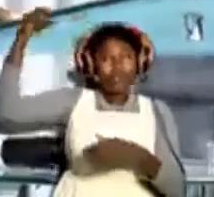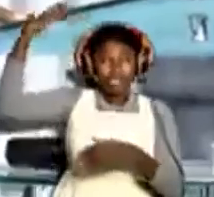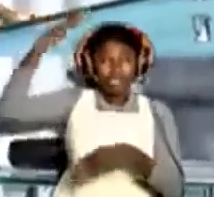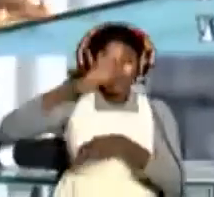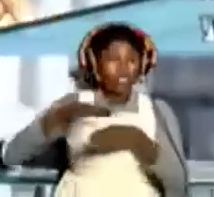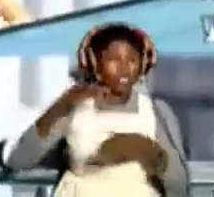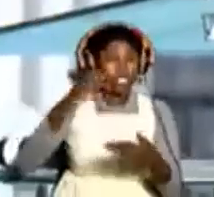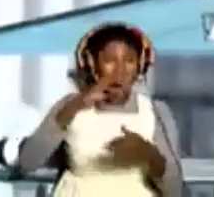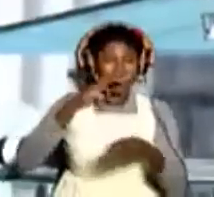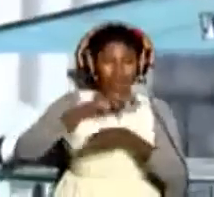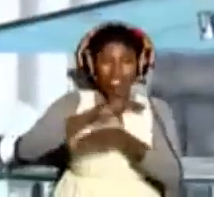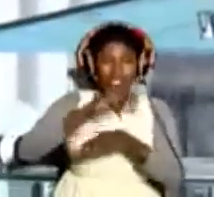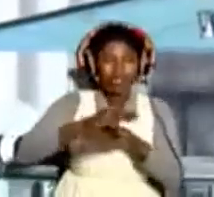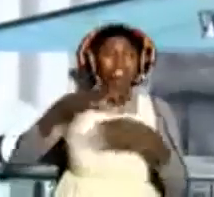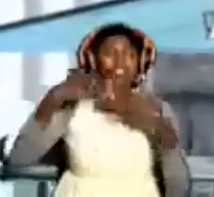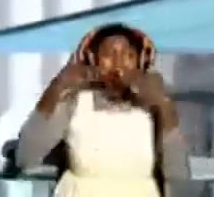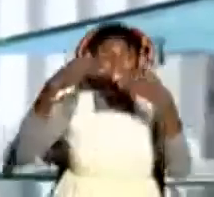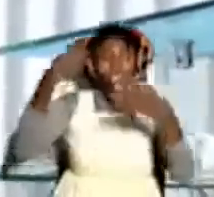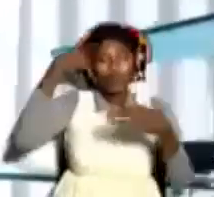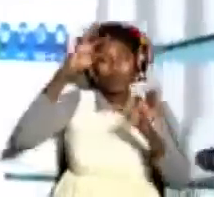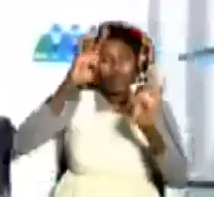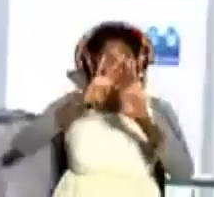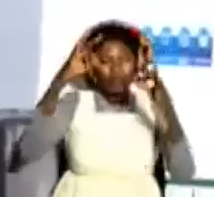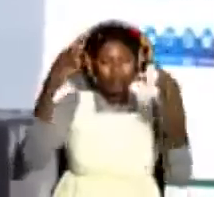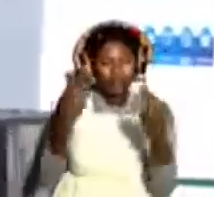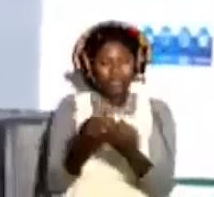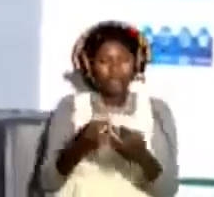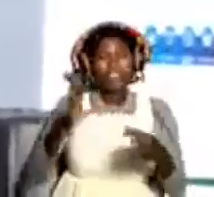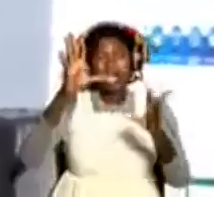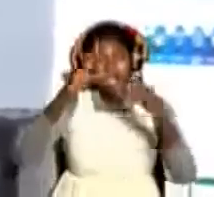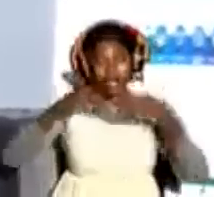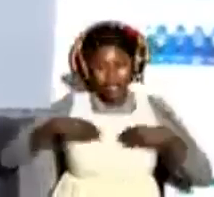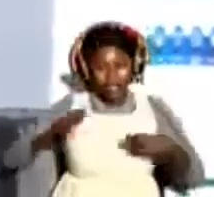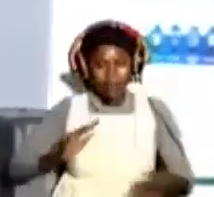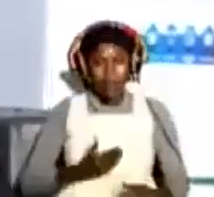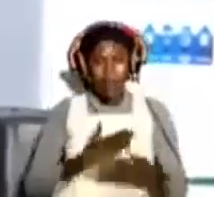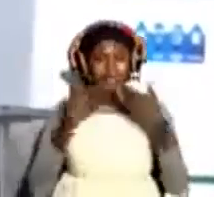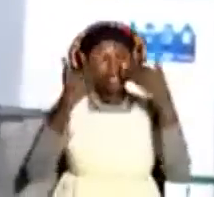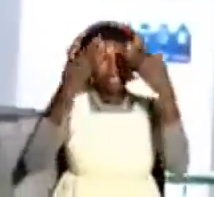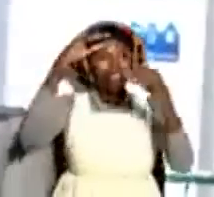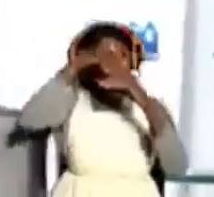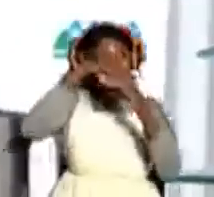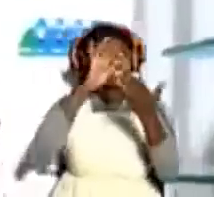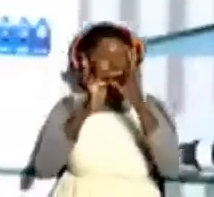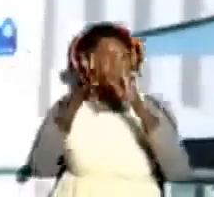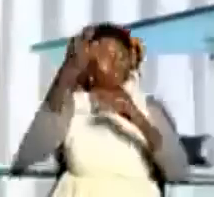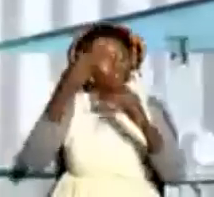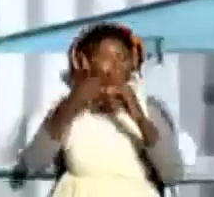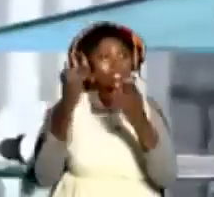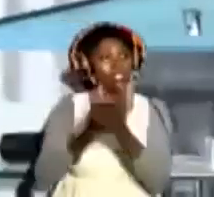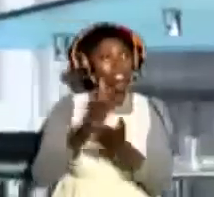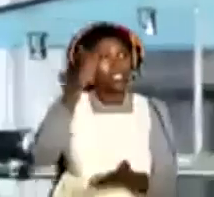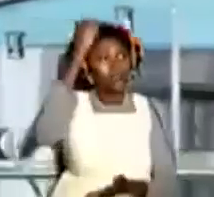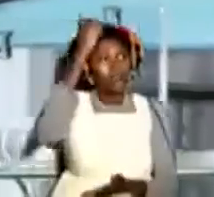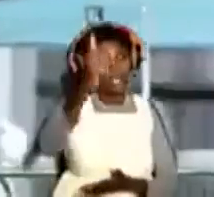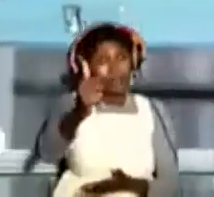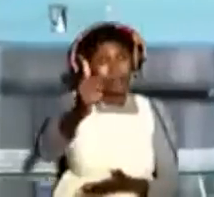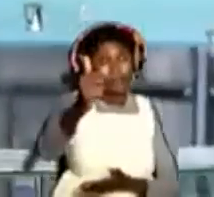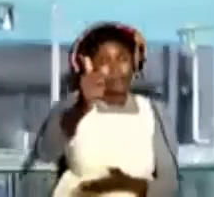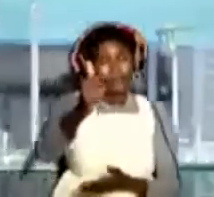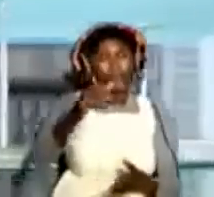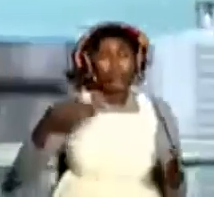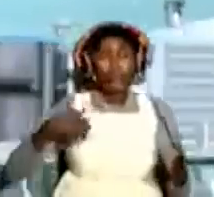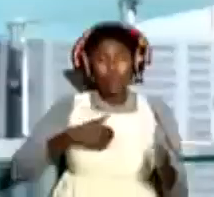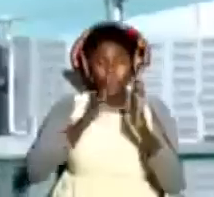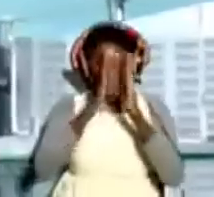ministry. Thank you for your grace upon his family. Accept our thanks and our praises in the name of Jesus.